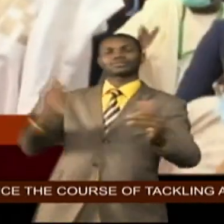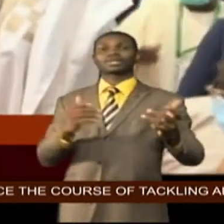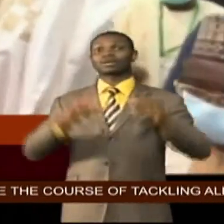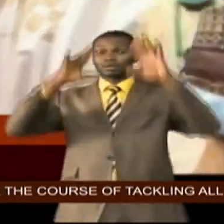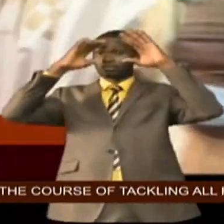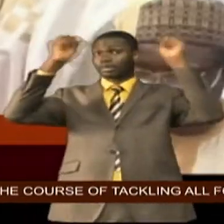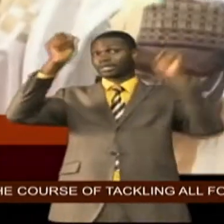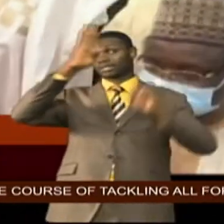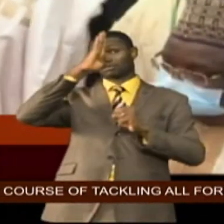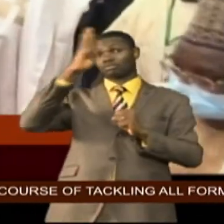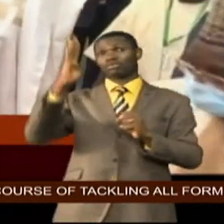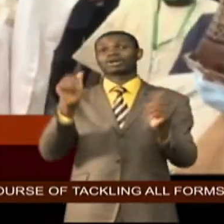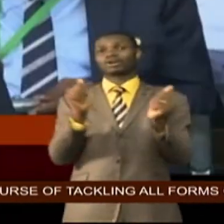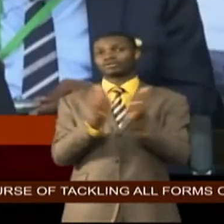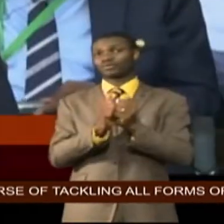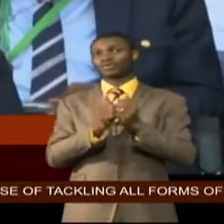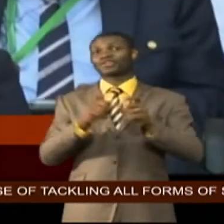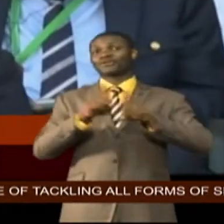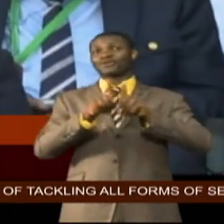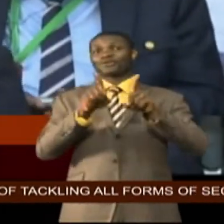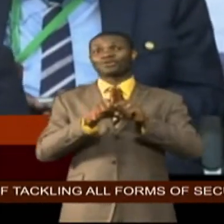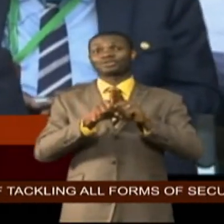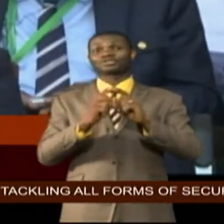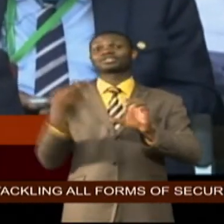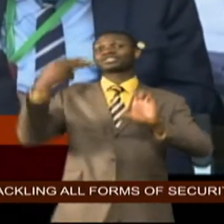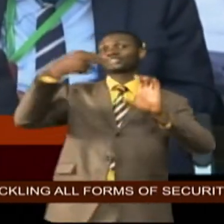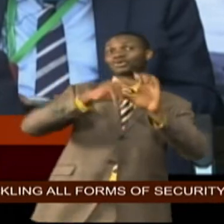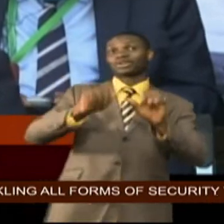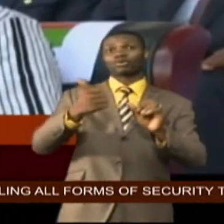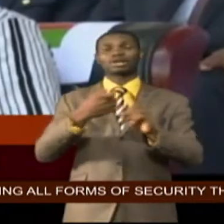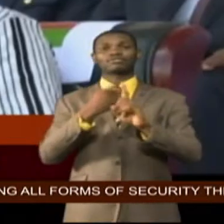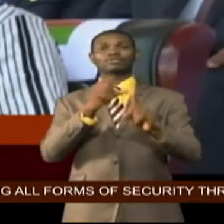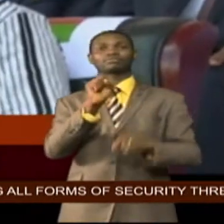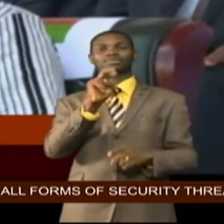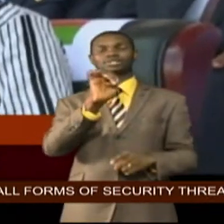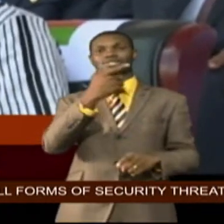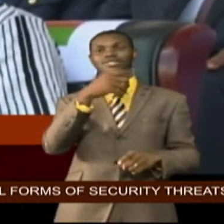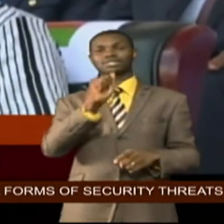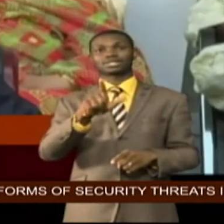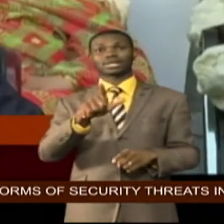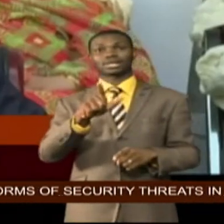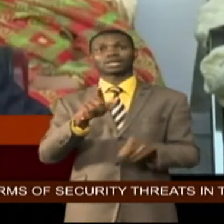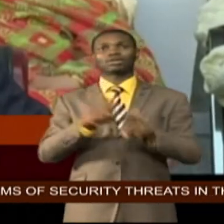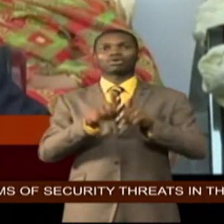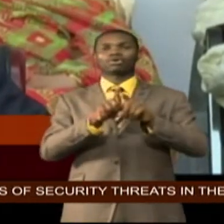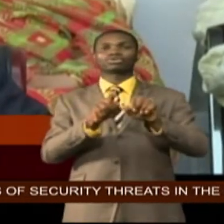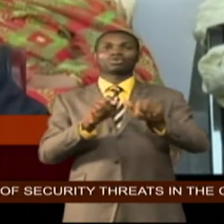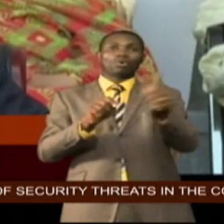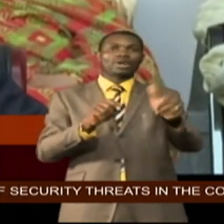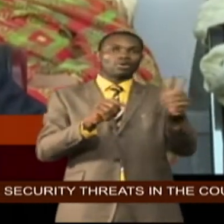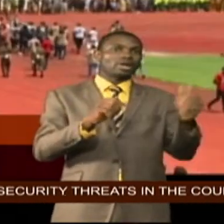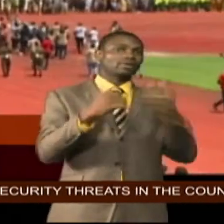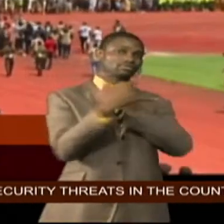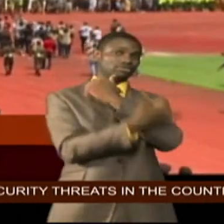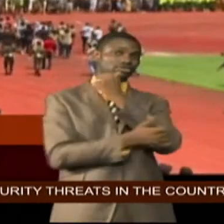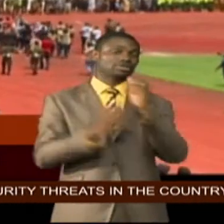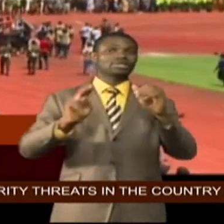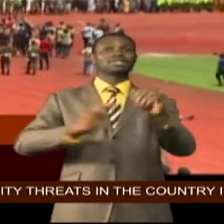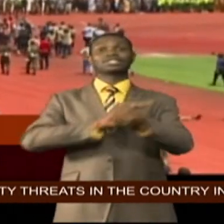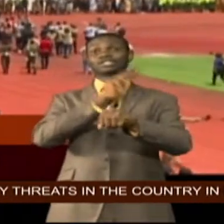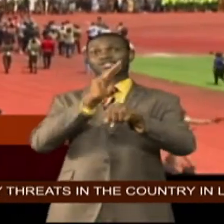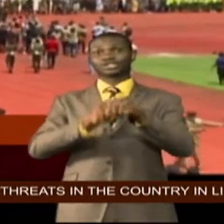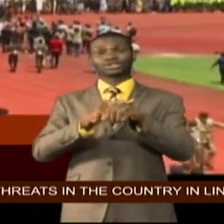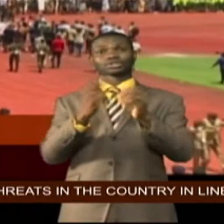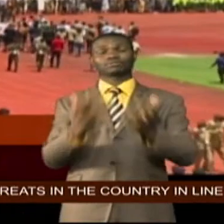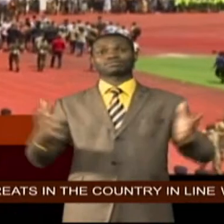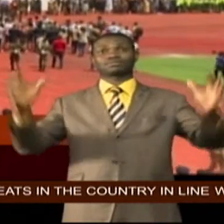President Buhari and his host later joined their counterparts from Senegal, Burkina Faso and Mauritania at the National Stadium